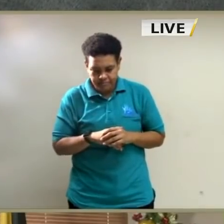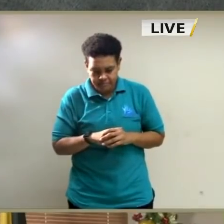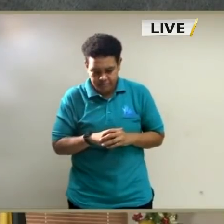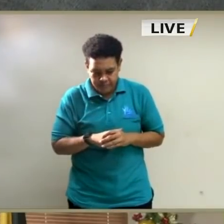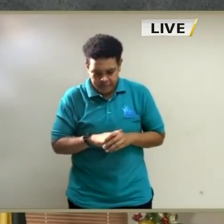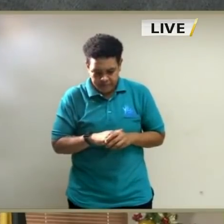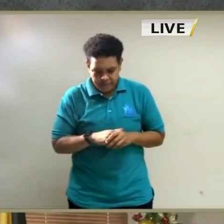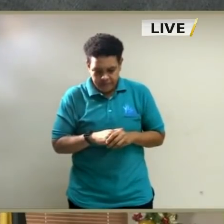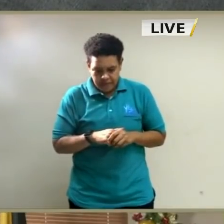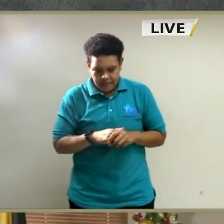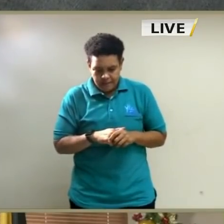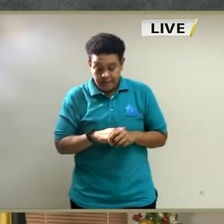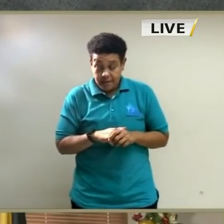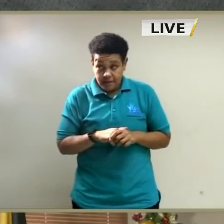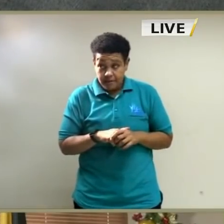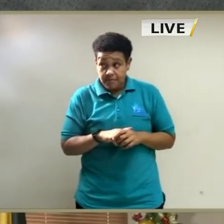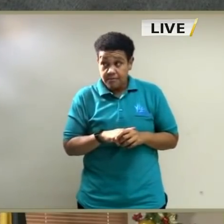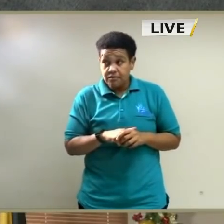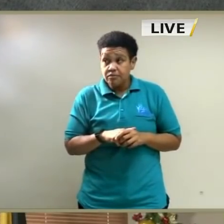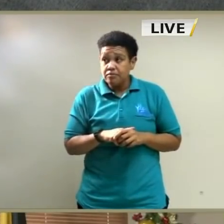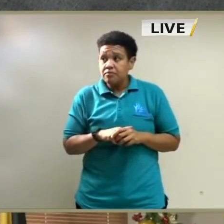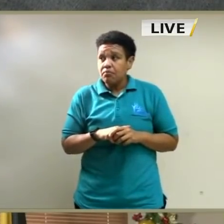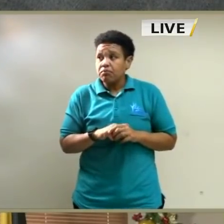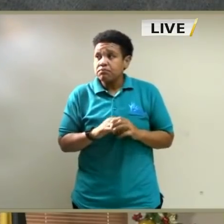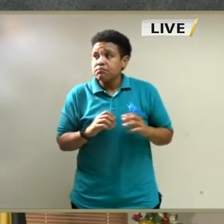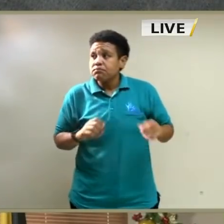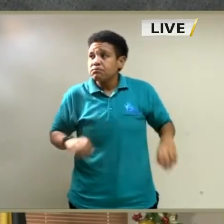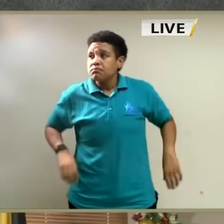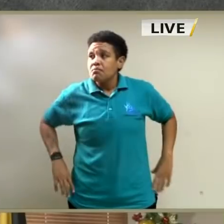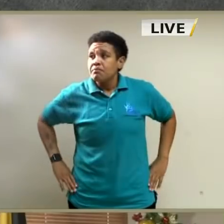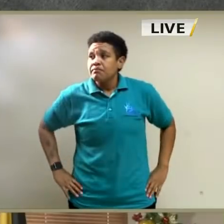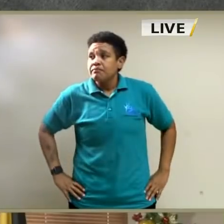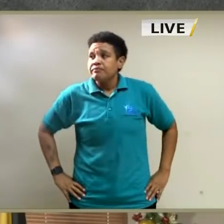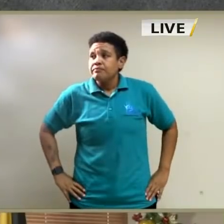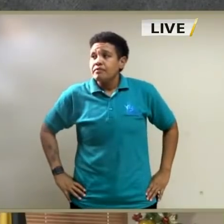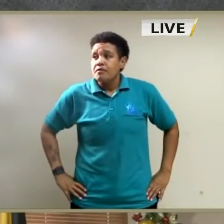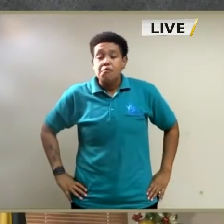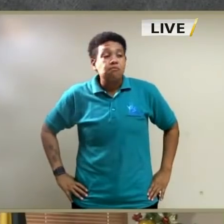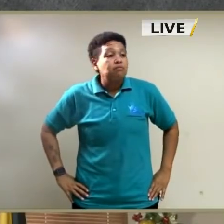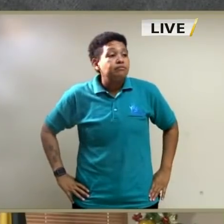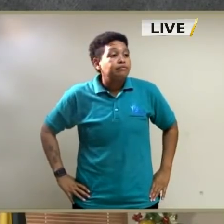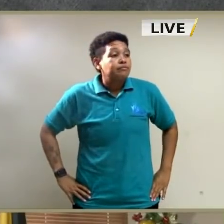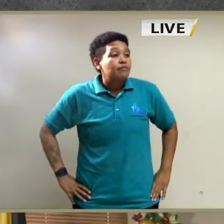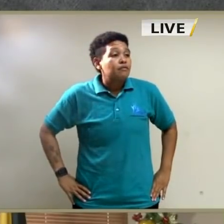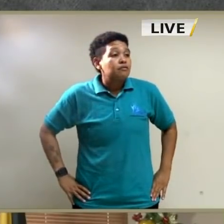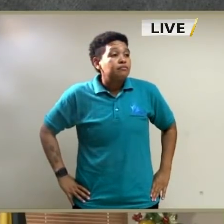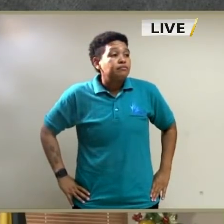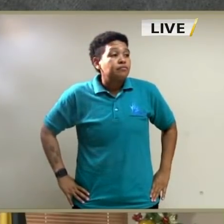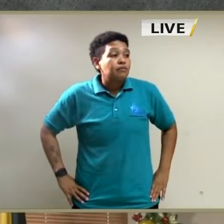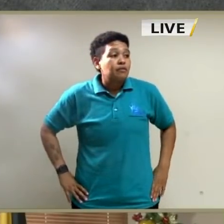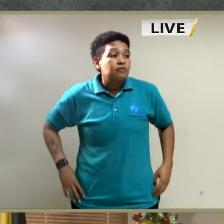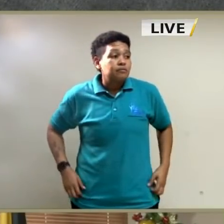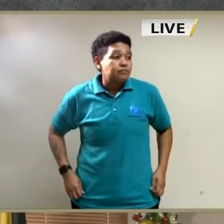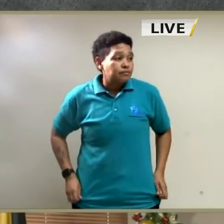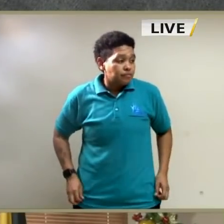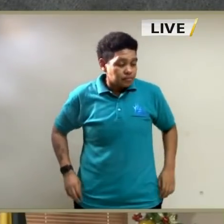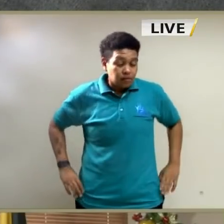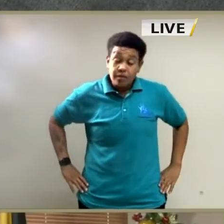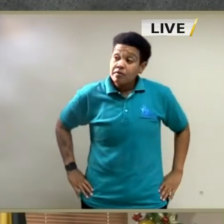And so let us look at, this is a 2020 knowledge attitude